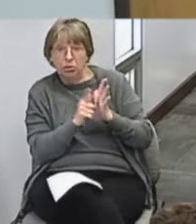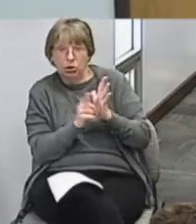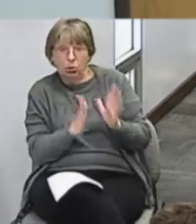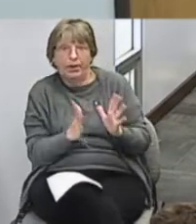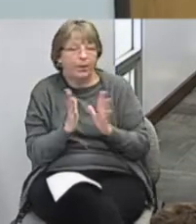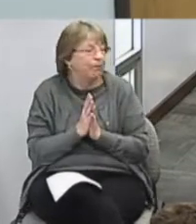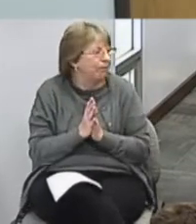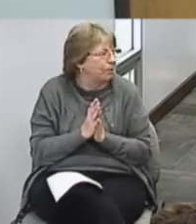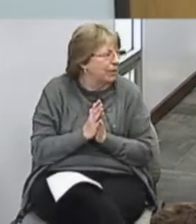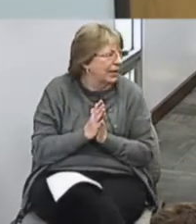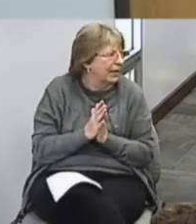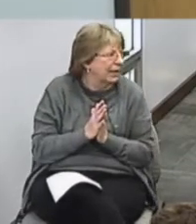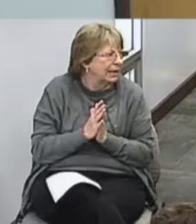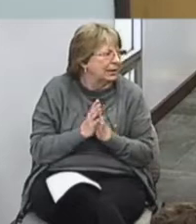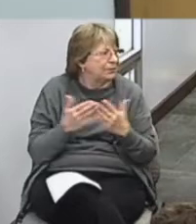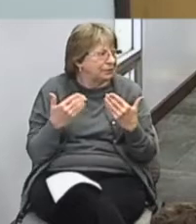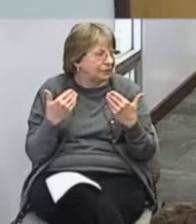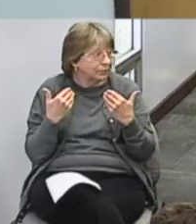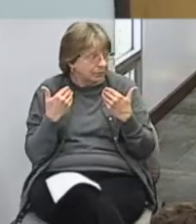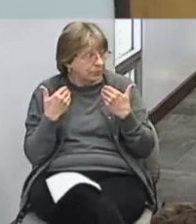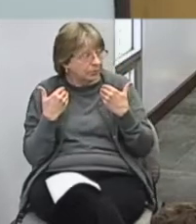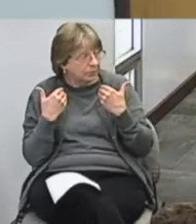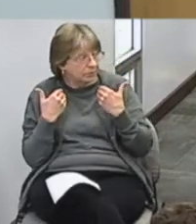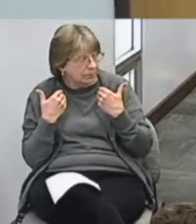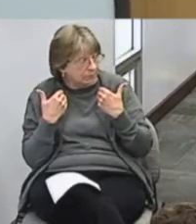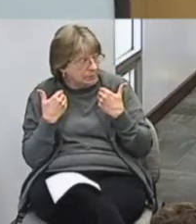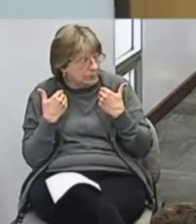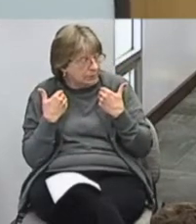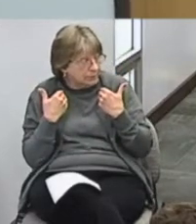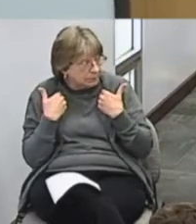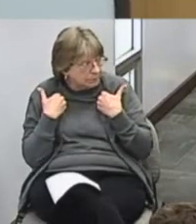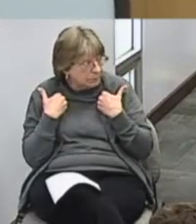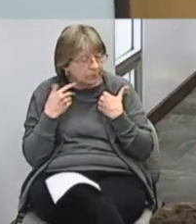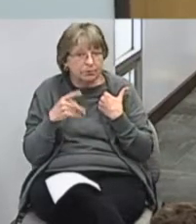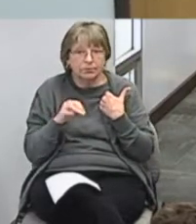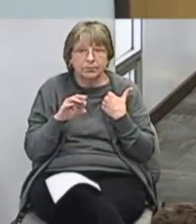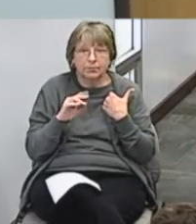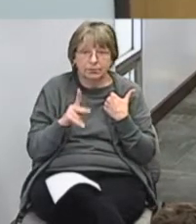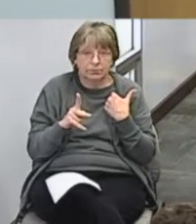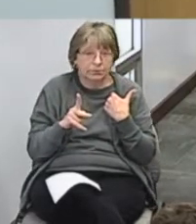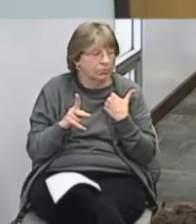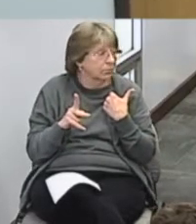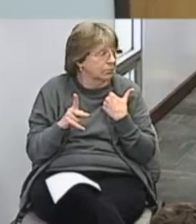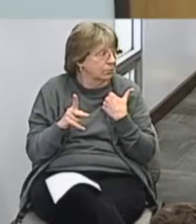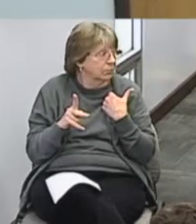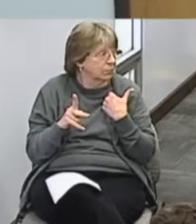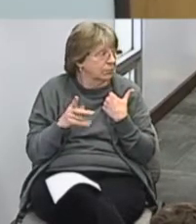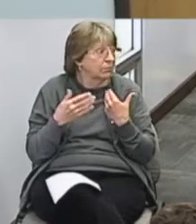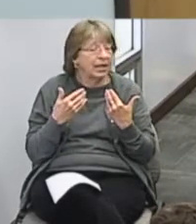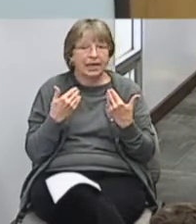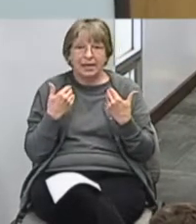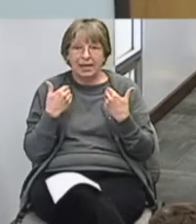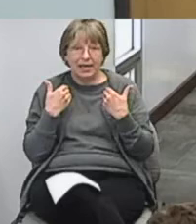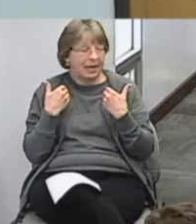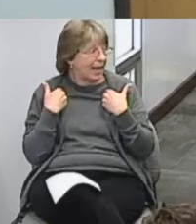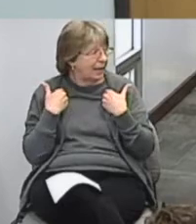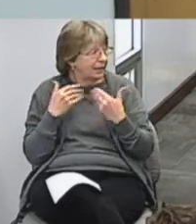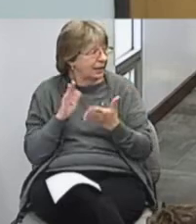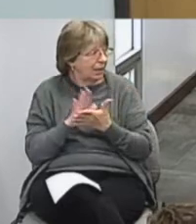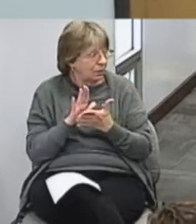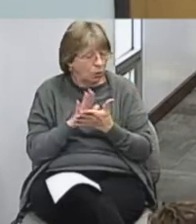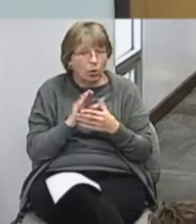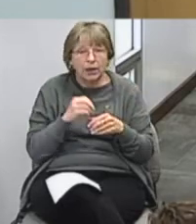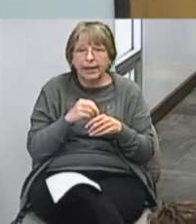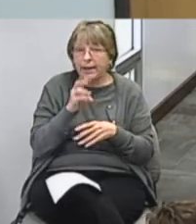He does have a park recognizing him. He does have a school named after him in Wichita,